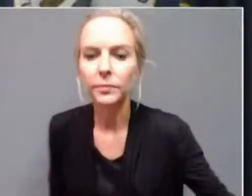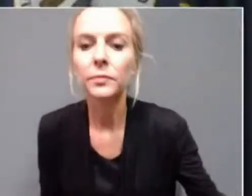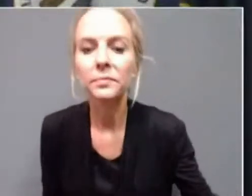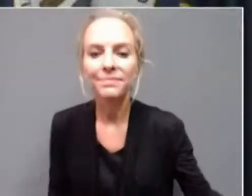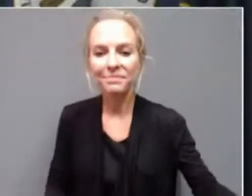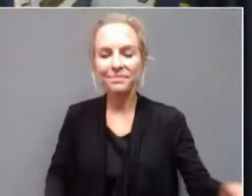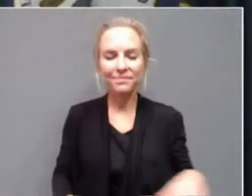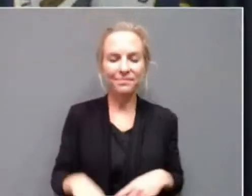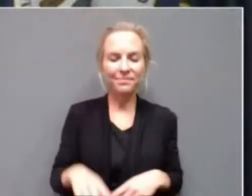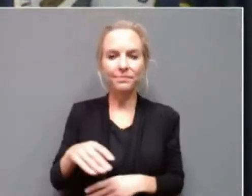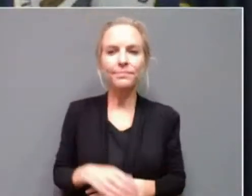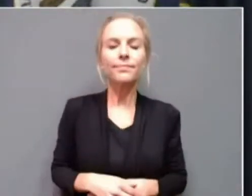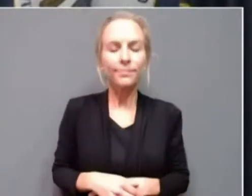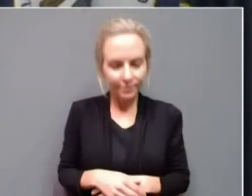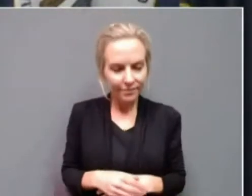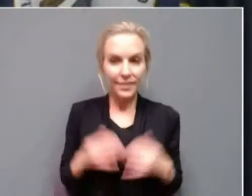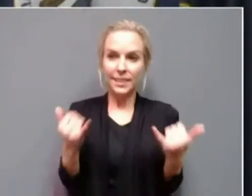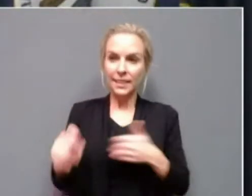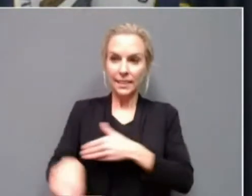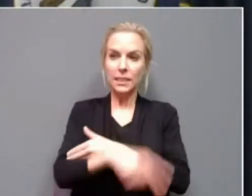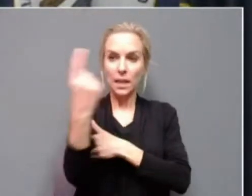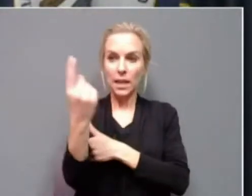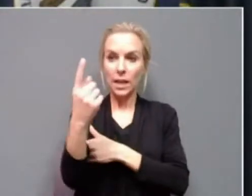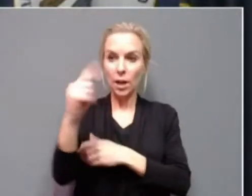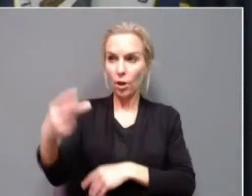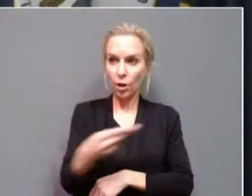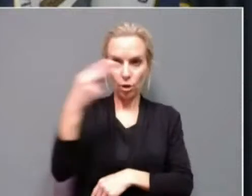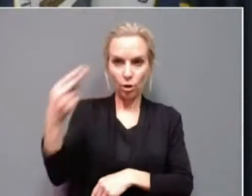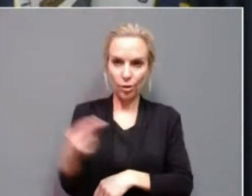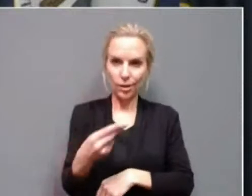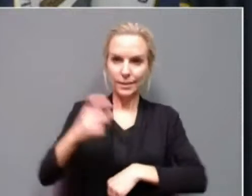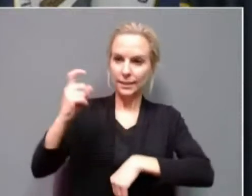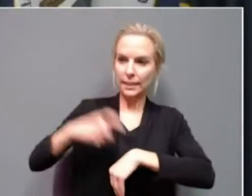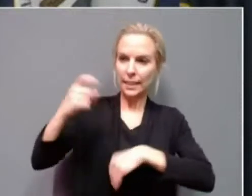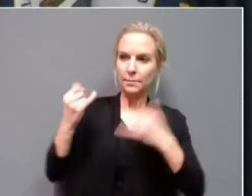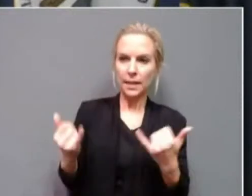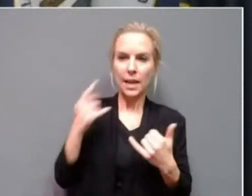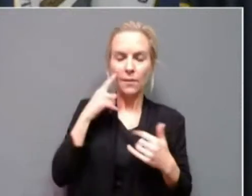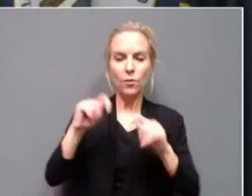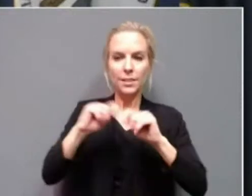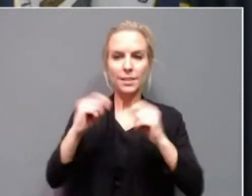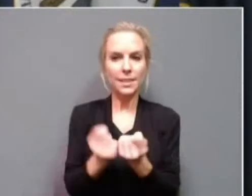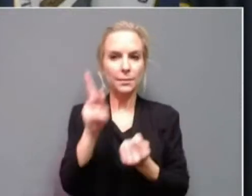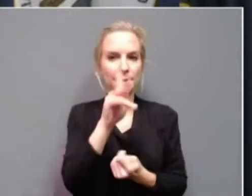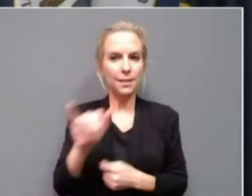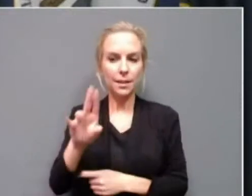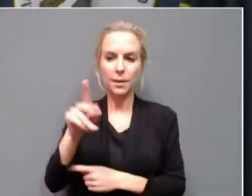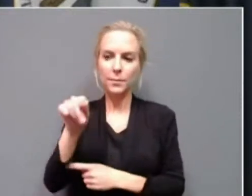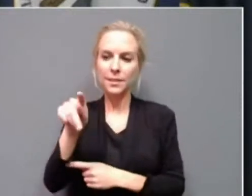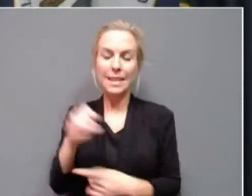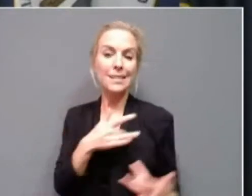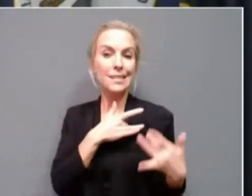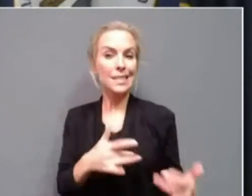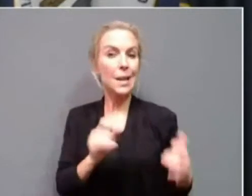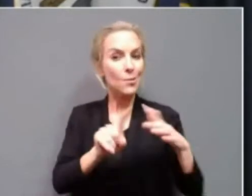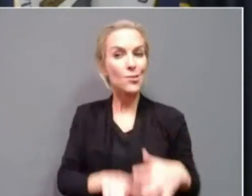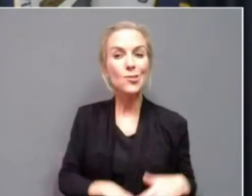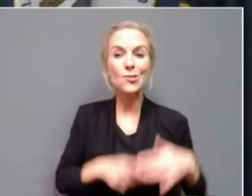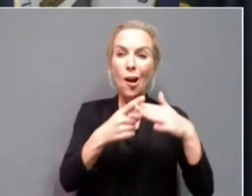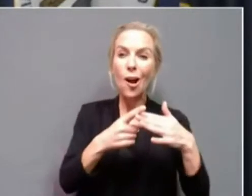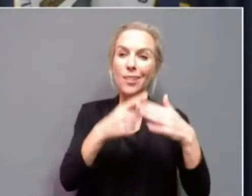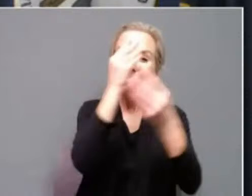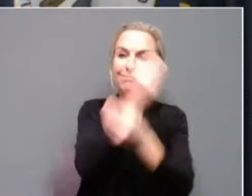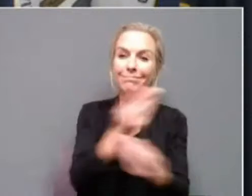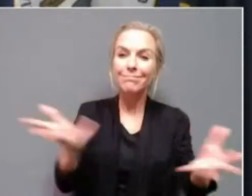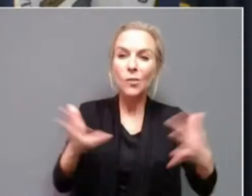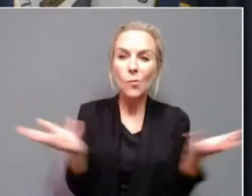All right, it's Thursday, time for our Team Kentucky update. We normally start our Team Kentucky update with talking about